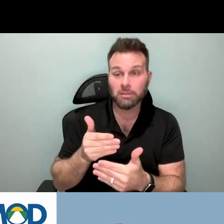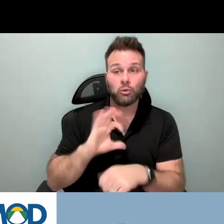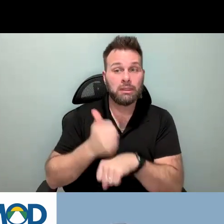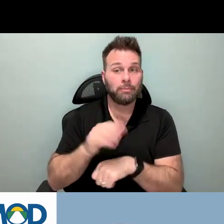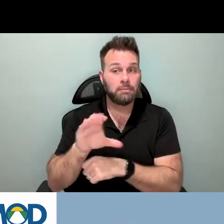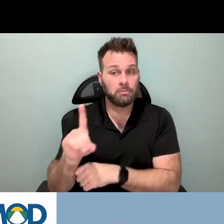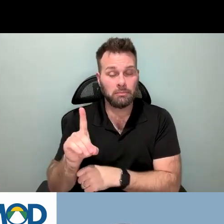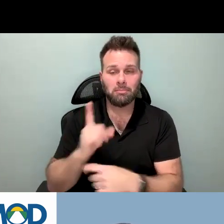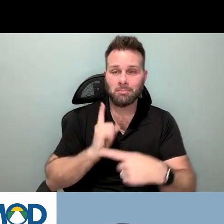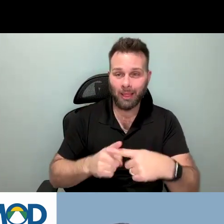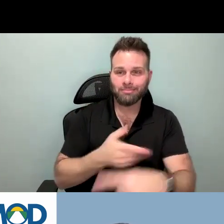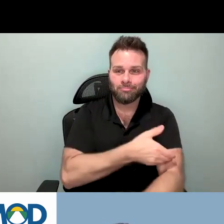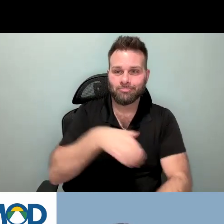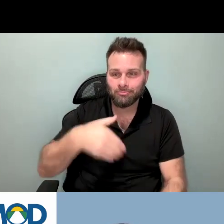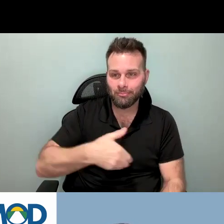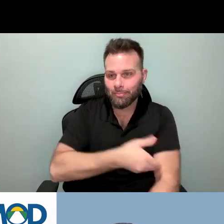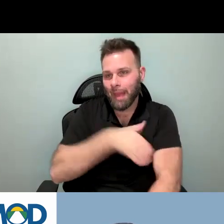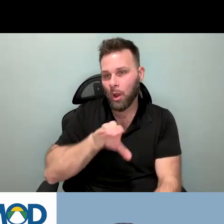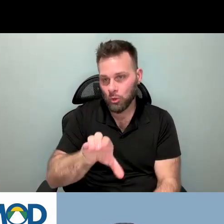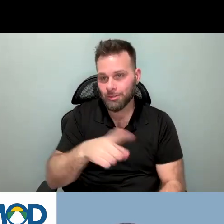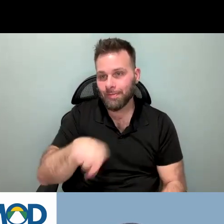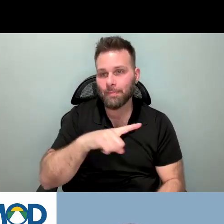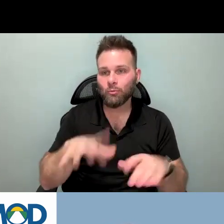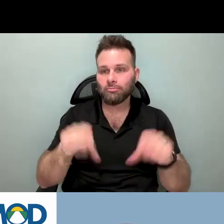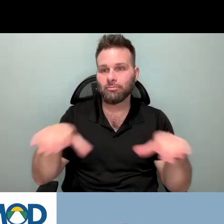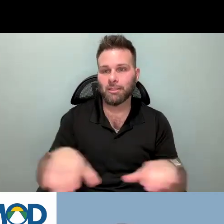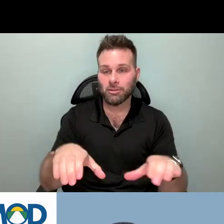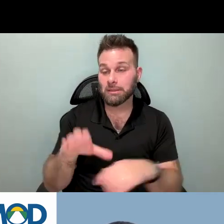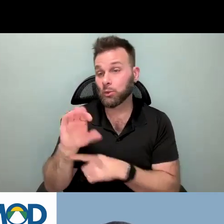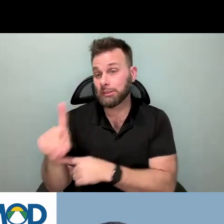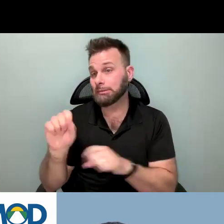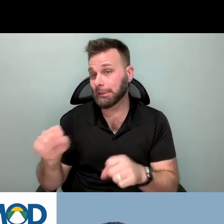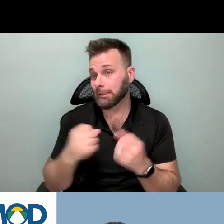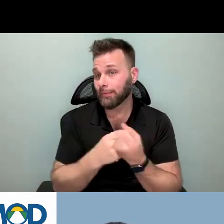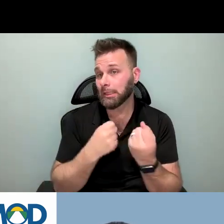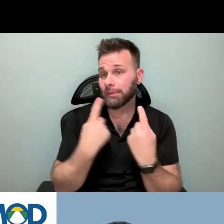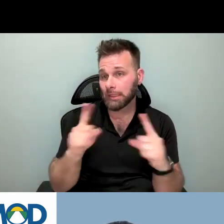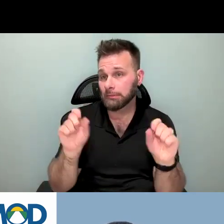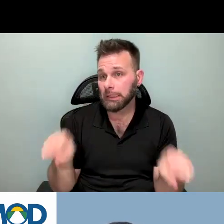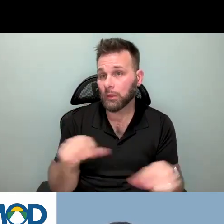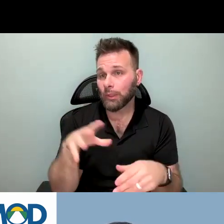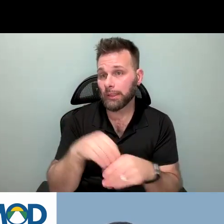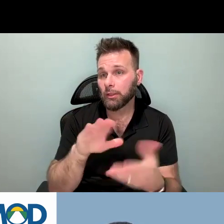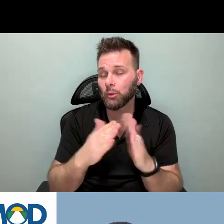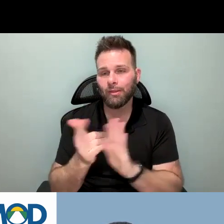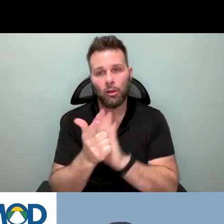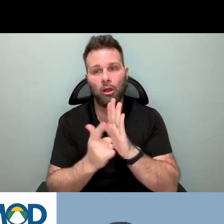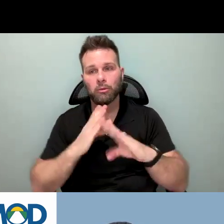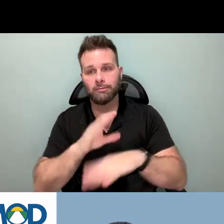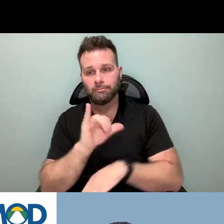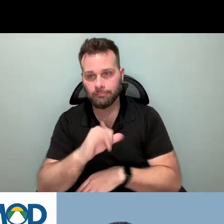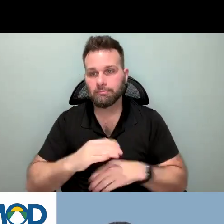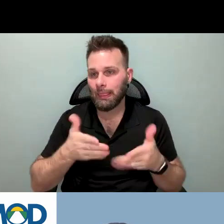also empowers them to take some action. These laws ensure that CODs can advocate effectively in their community.